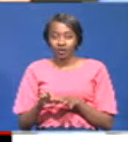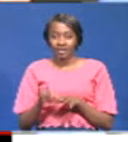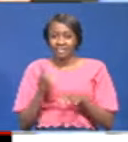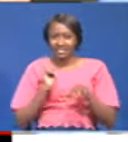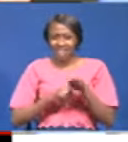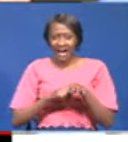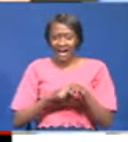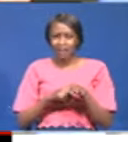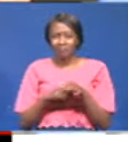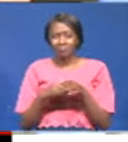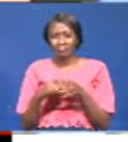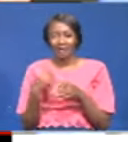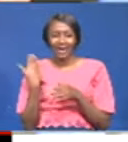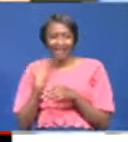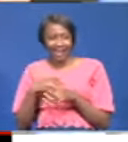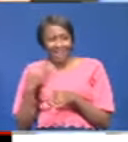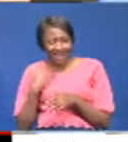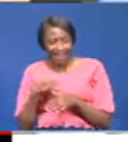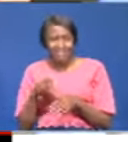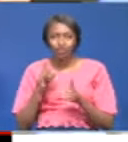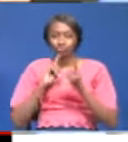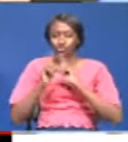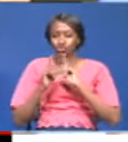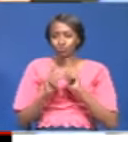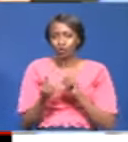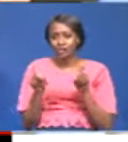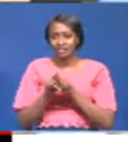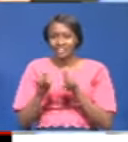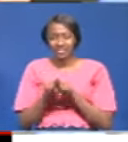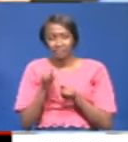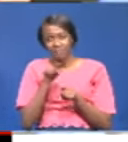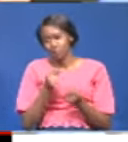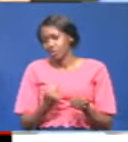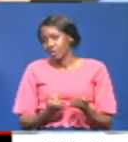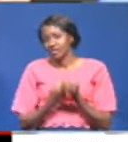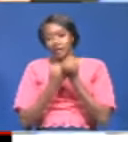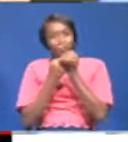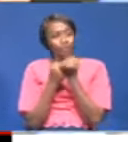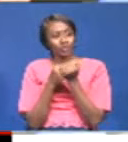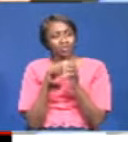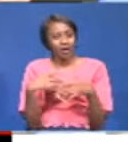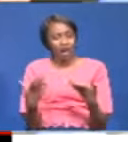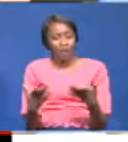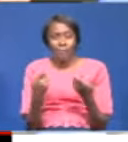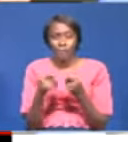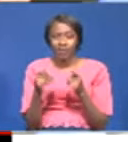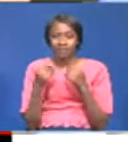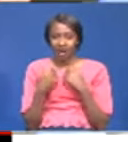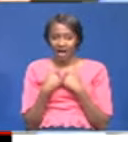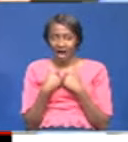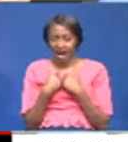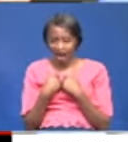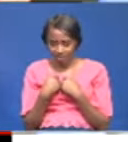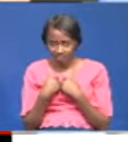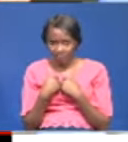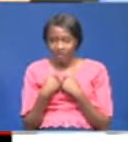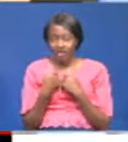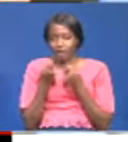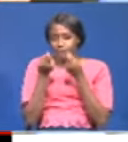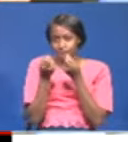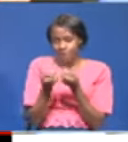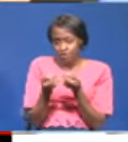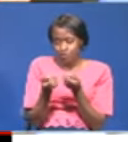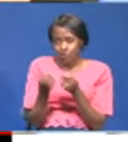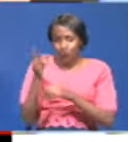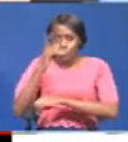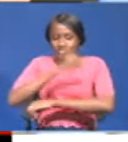not helping. Mm. So that's the missed part, I would say. For the Kenyans, I mean, it's a few days. Most of them have made up their mind. We've seen many polls